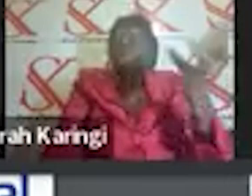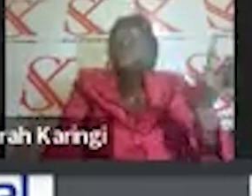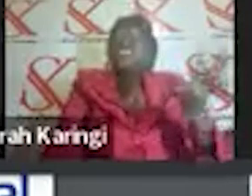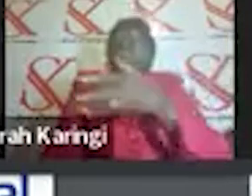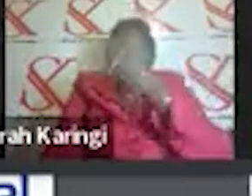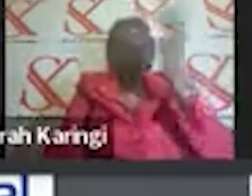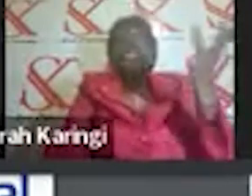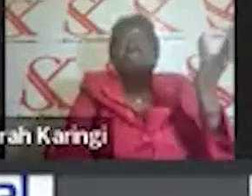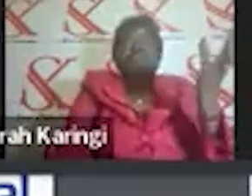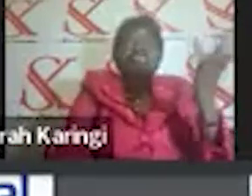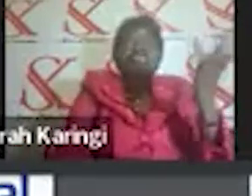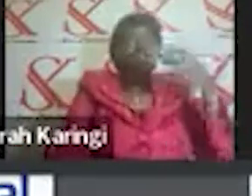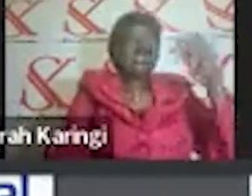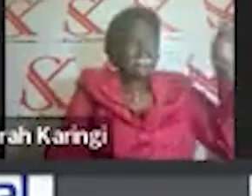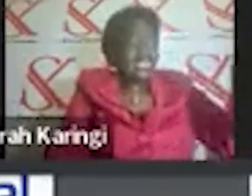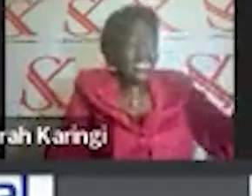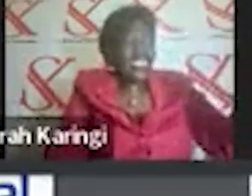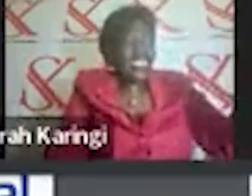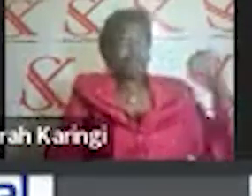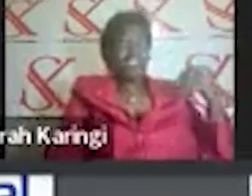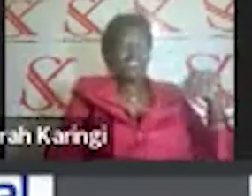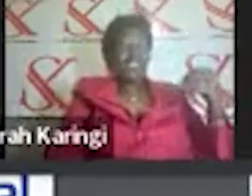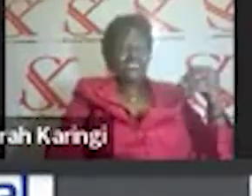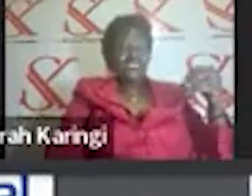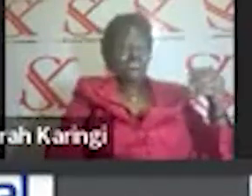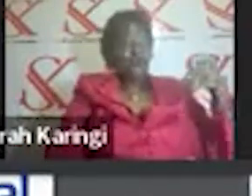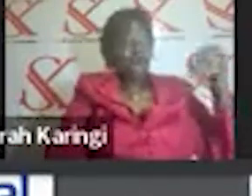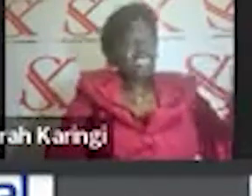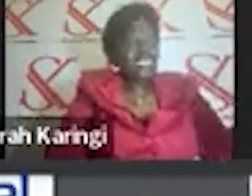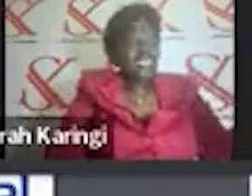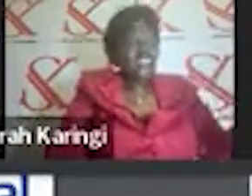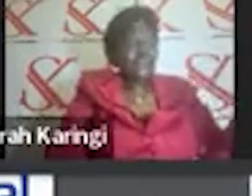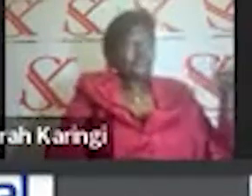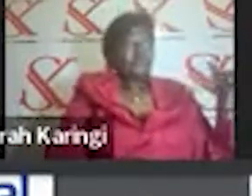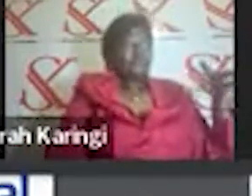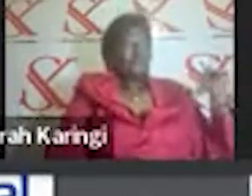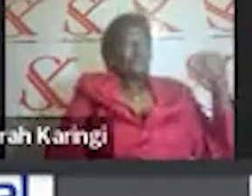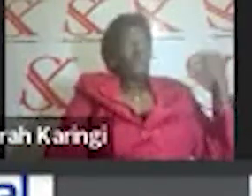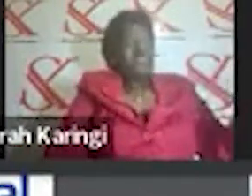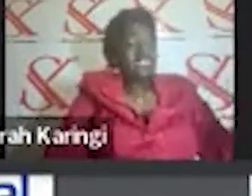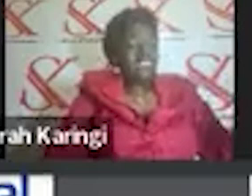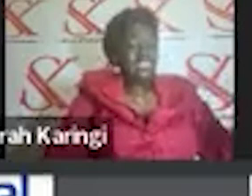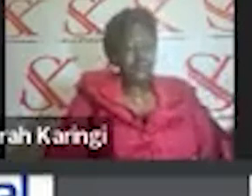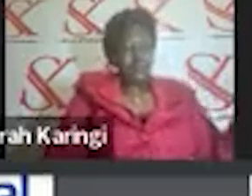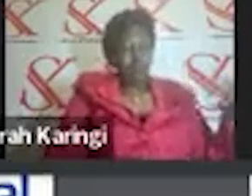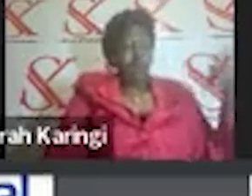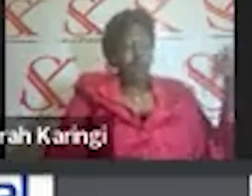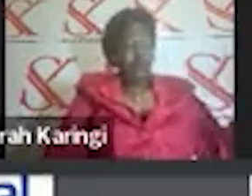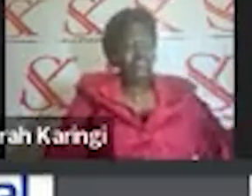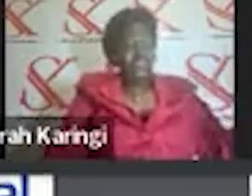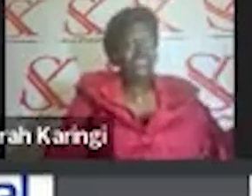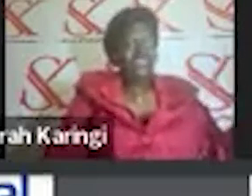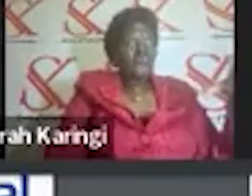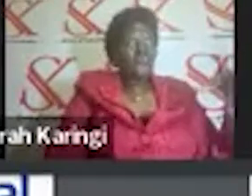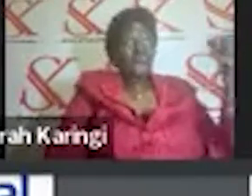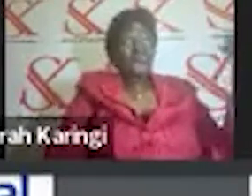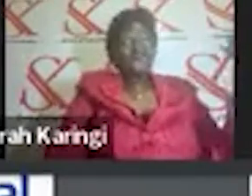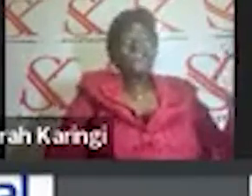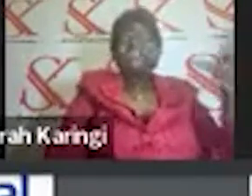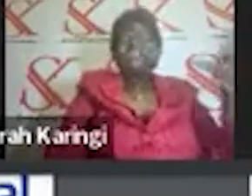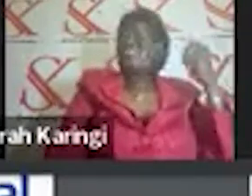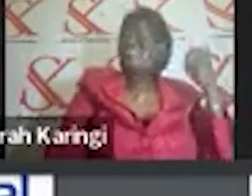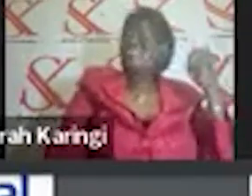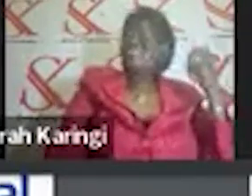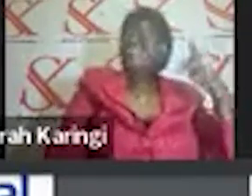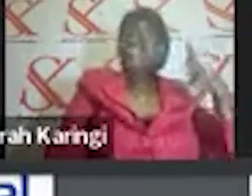even that people need to be praising me, but there's a seed that I have planted of leadership, of mentorship, of coaching. You call